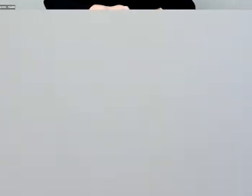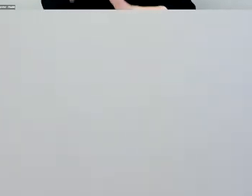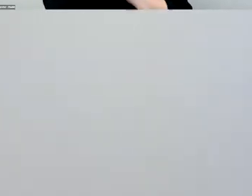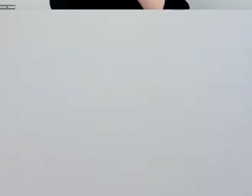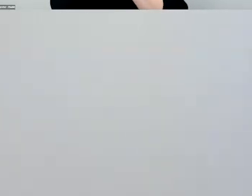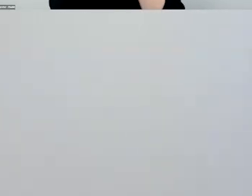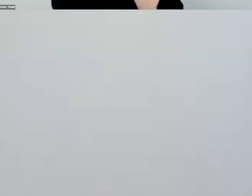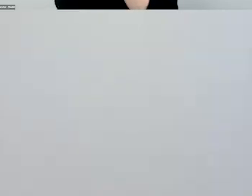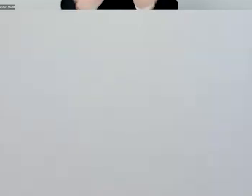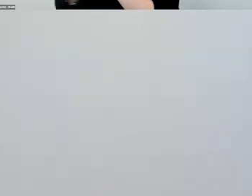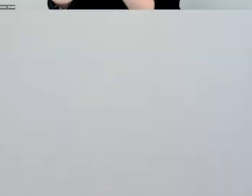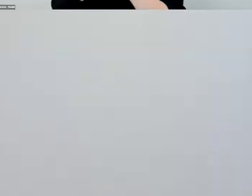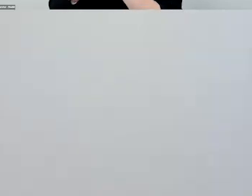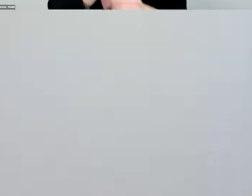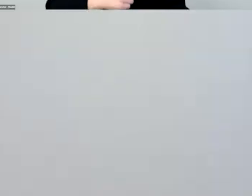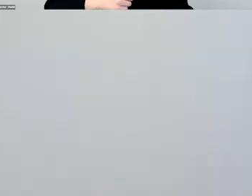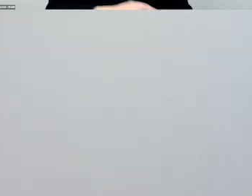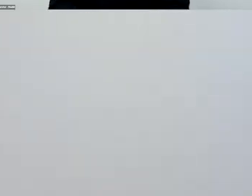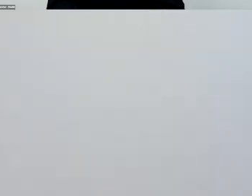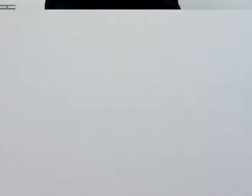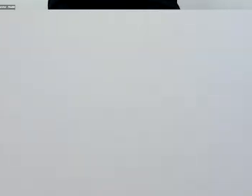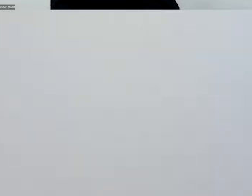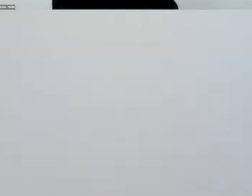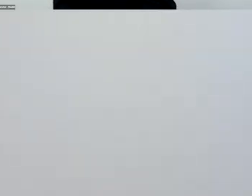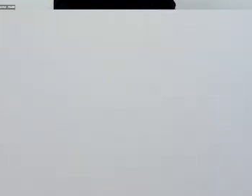other in those really difficult parts of their work.